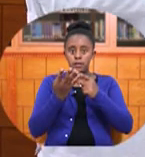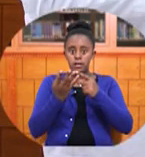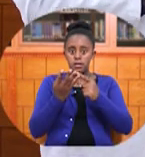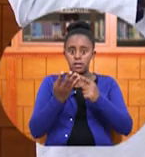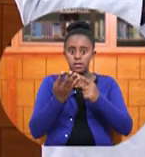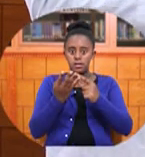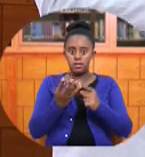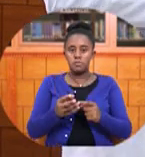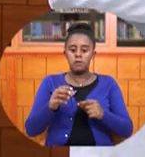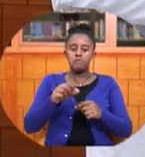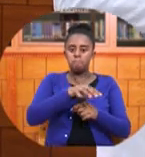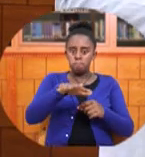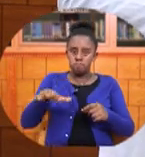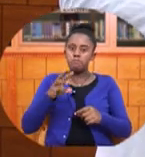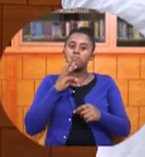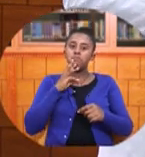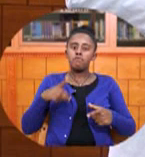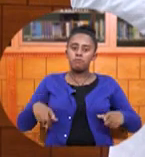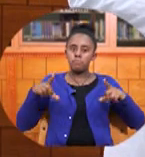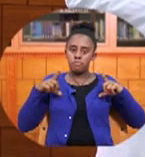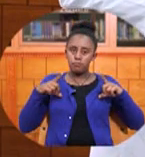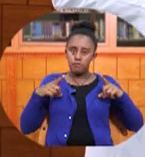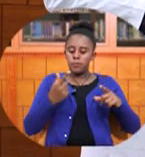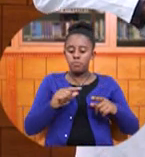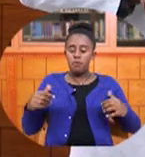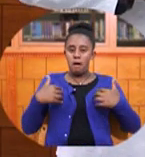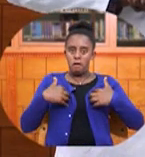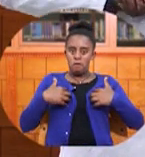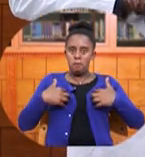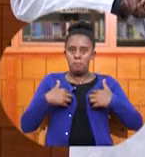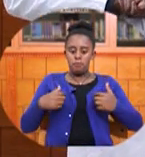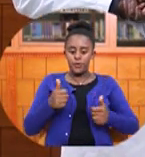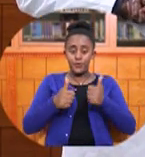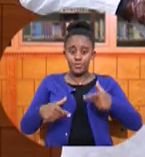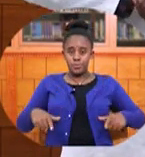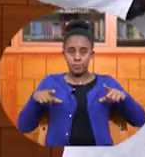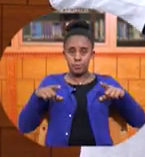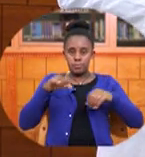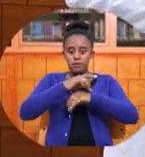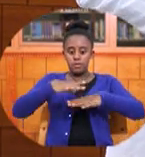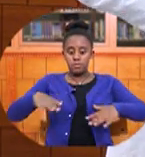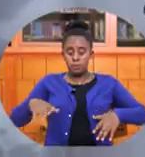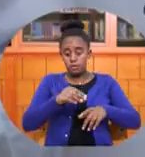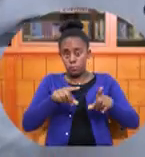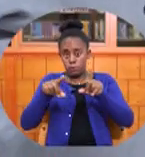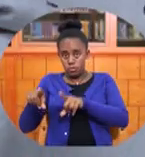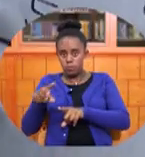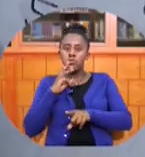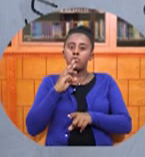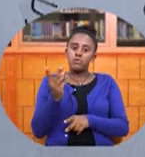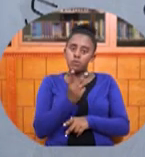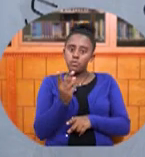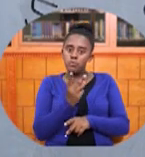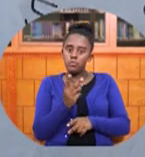The fifth one is amphibians. Amphibians are the animal which is live on the land